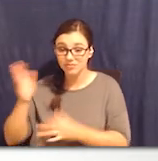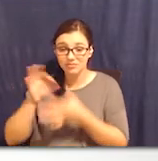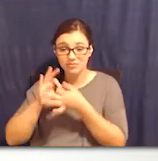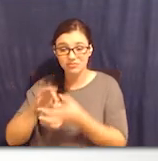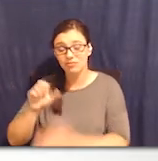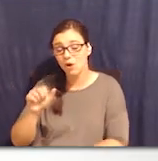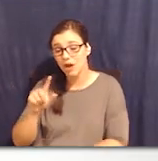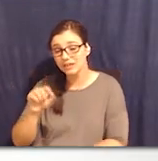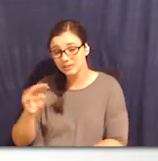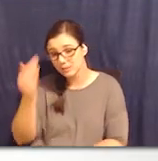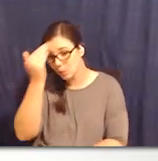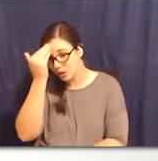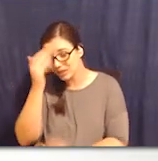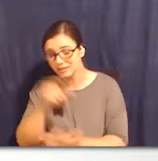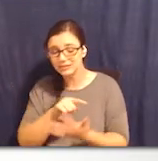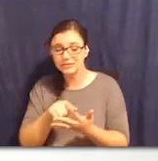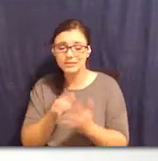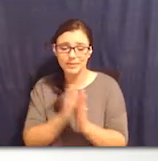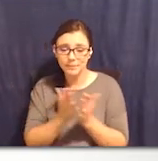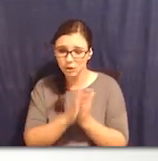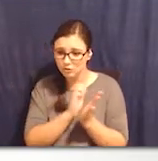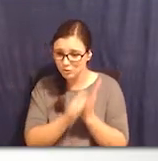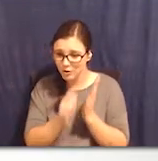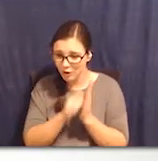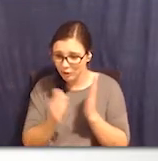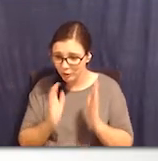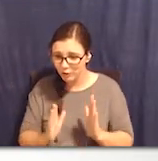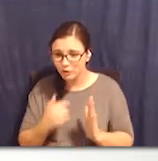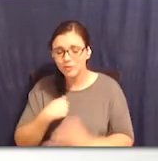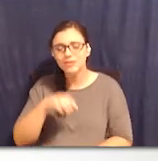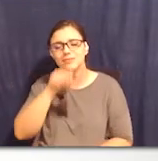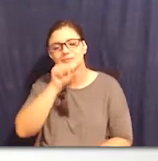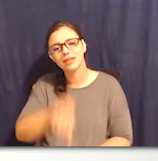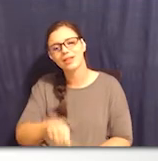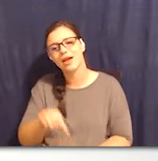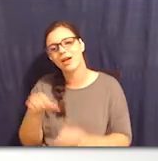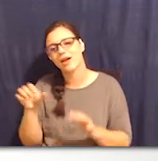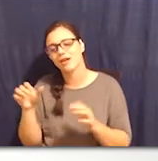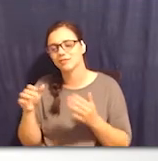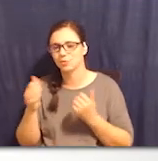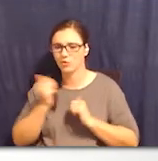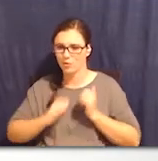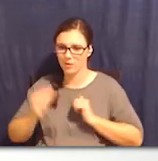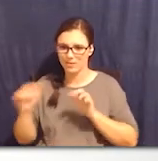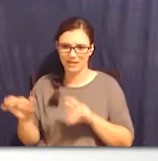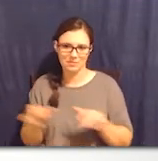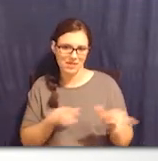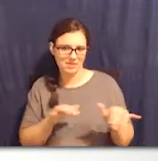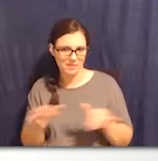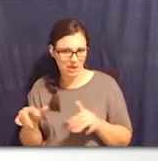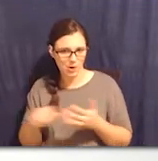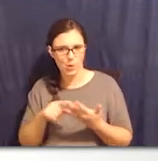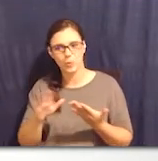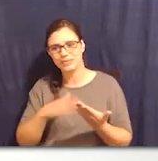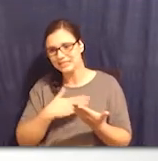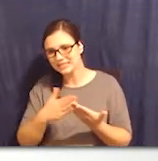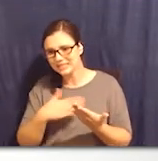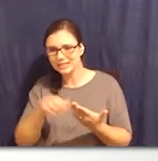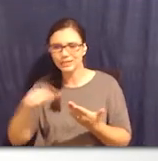So besides presenting on autism awareness and being a book author, I also love playing